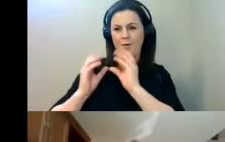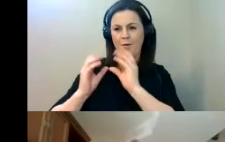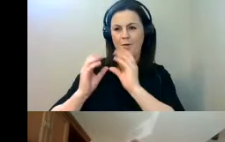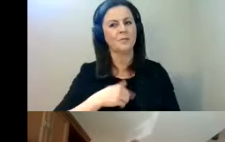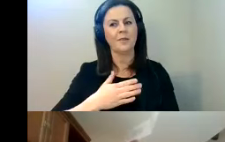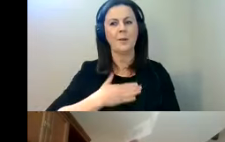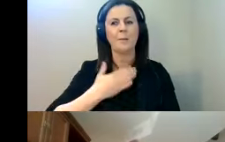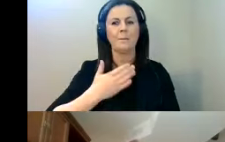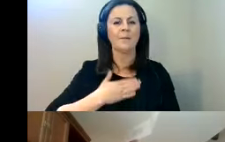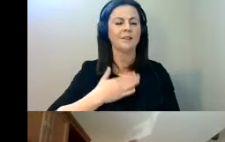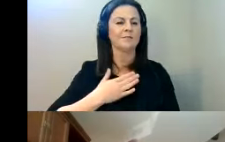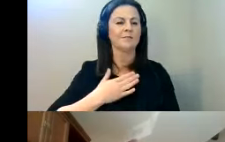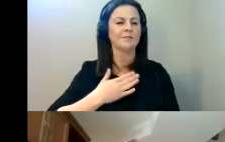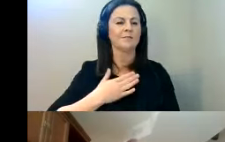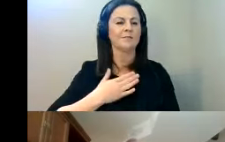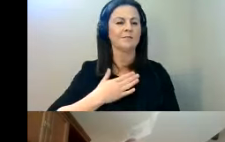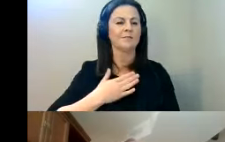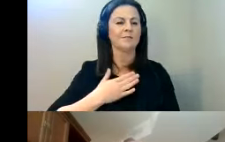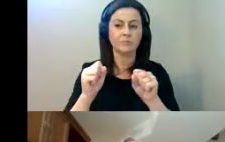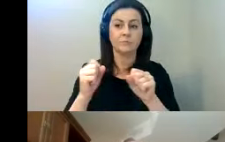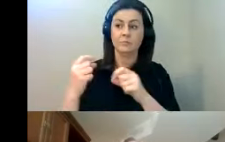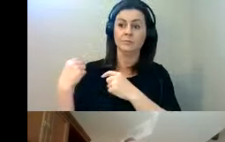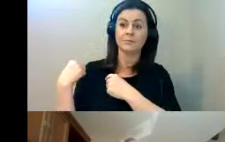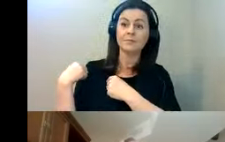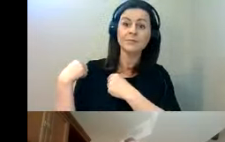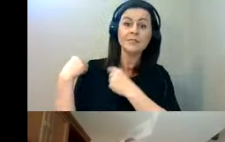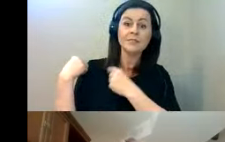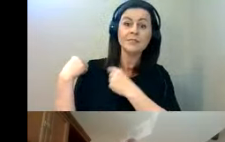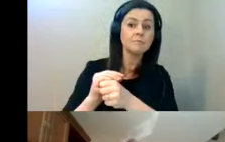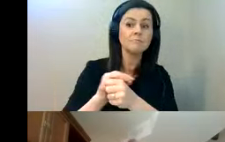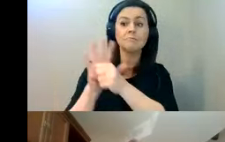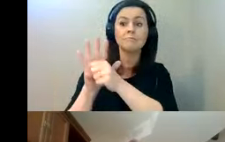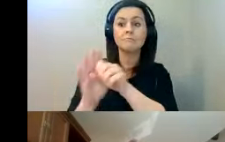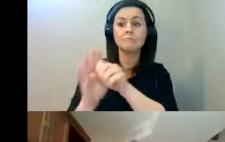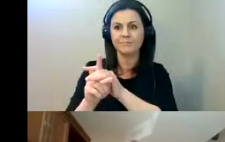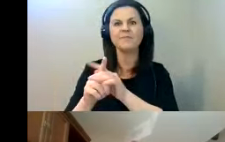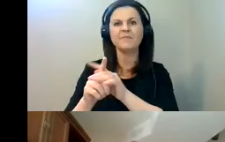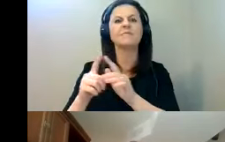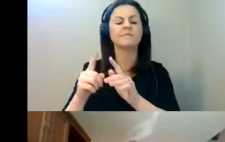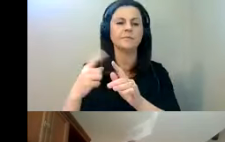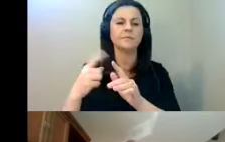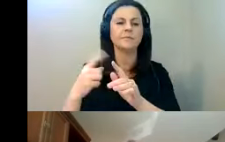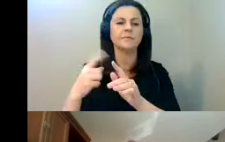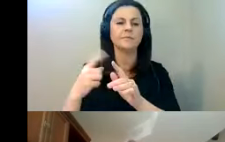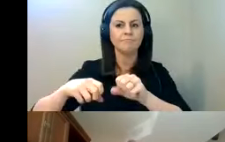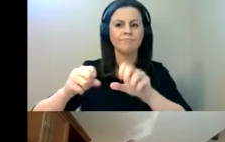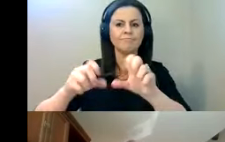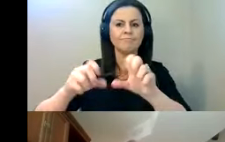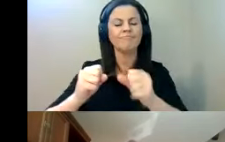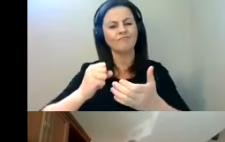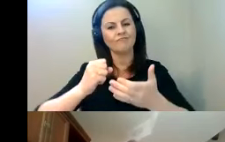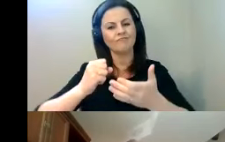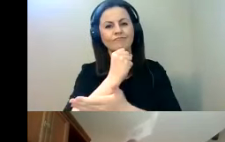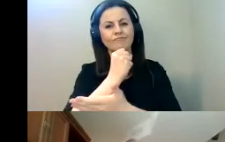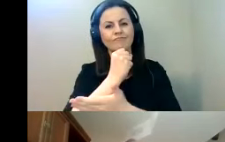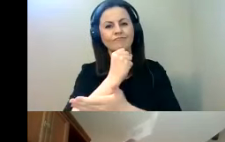of webinars. We've been doing many since the beginning of COVID. Unfortunately, not being able to do our in-person, we've been offering